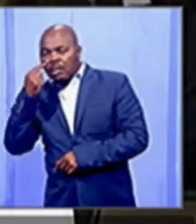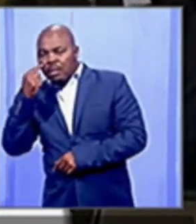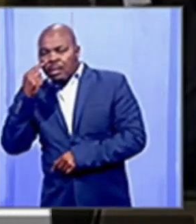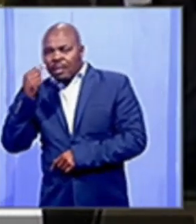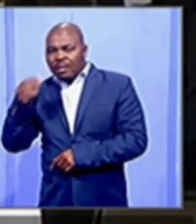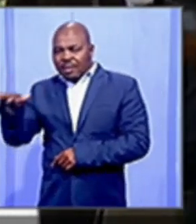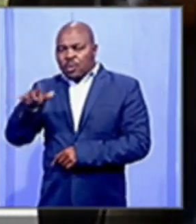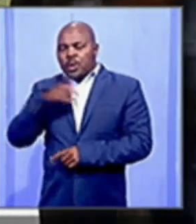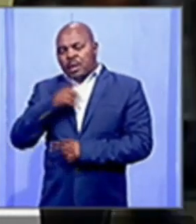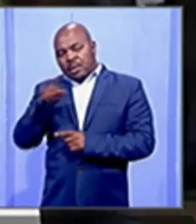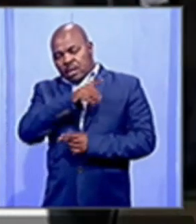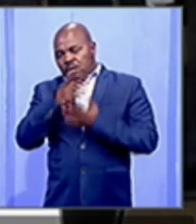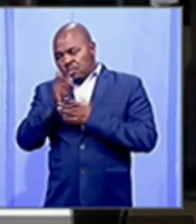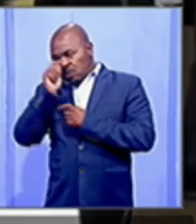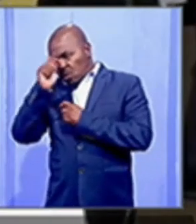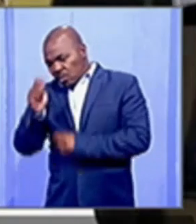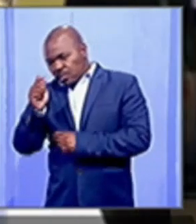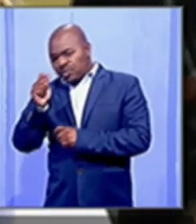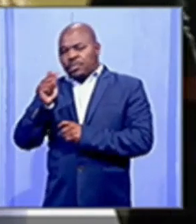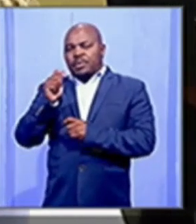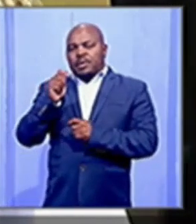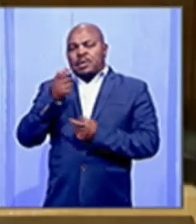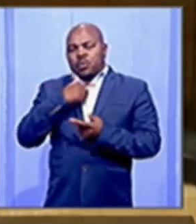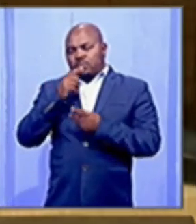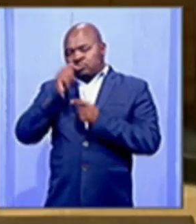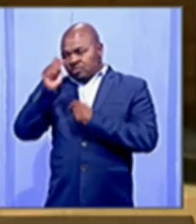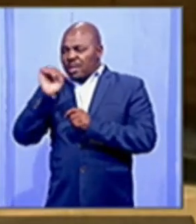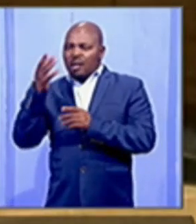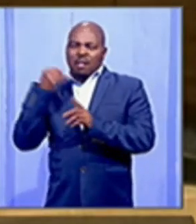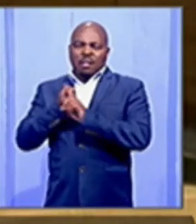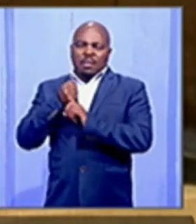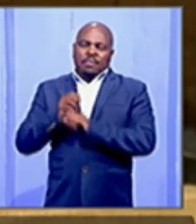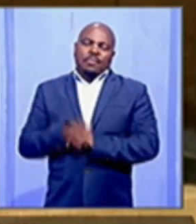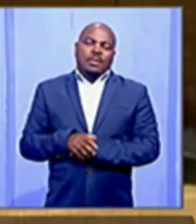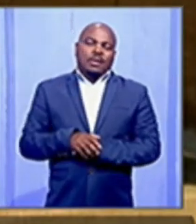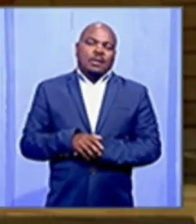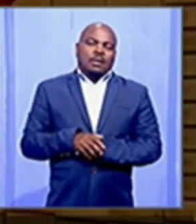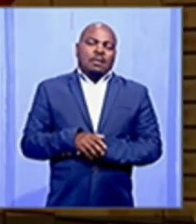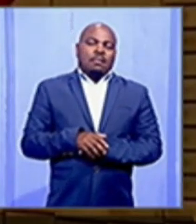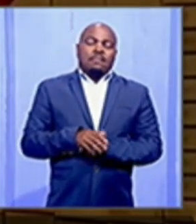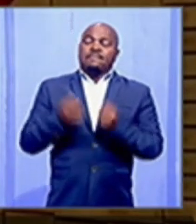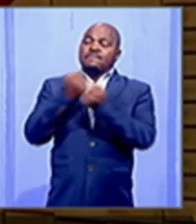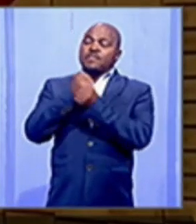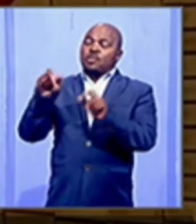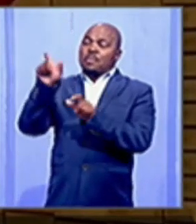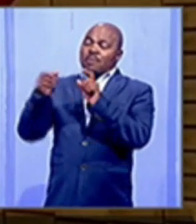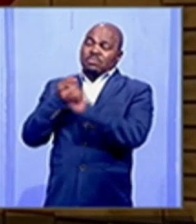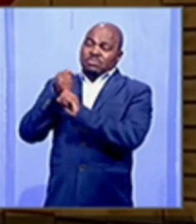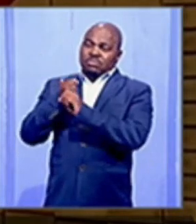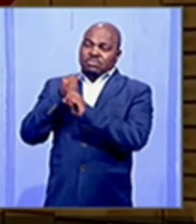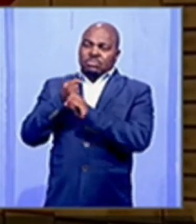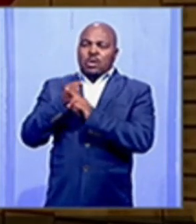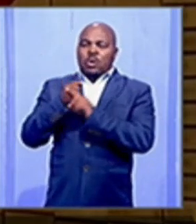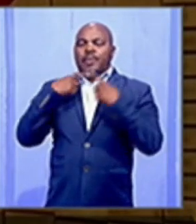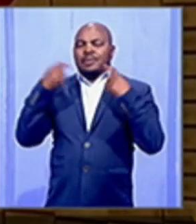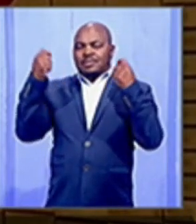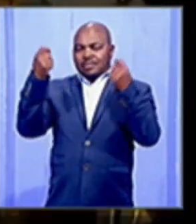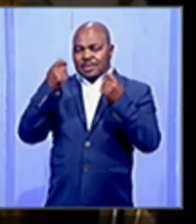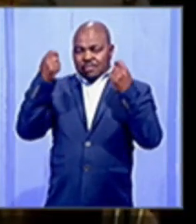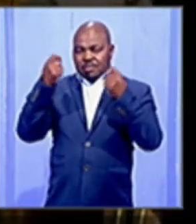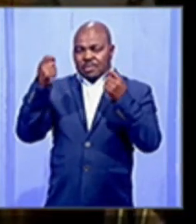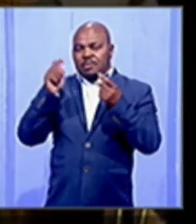to honor and recognize their contribution and their loss. Moletlo wa go keteka balwela kgololosego ba ba neng ba eteletse Afrika Borwa pele